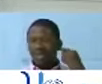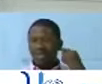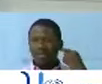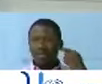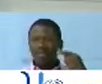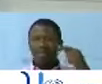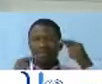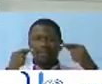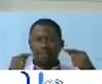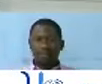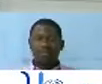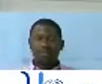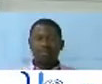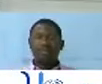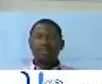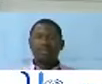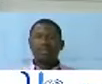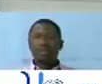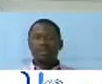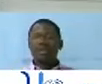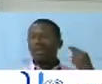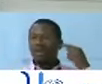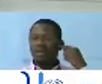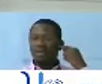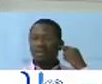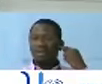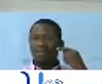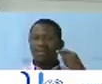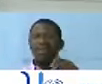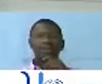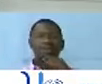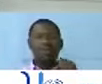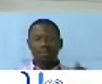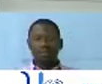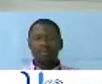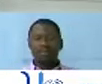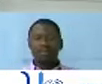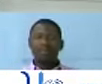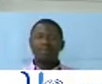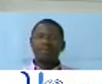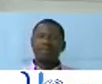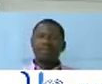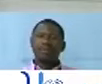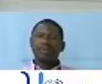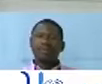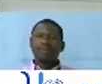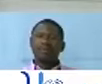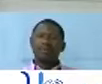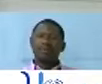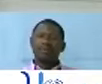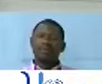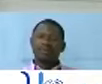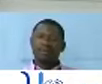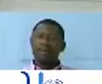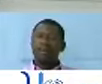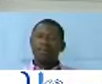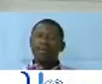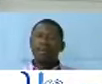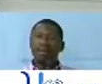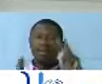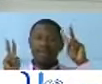chairman repeating it. L'état c'est moi. Jamme was the state. What he wanted happened and his